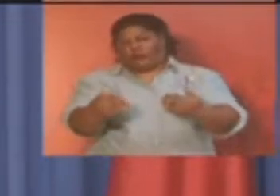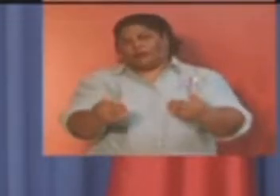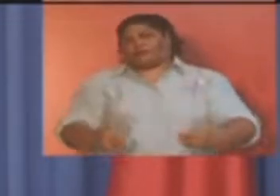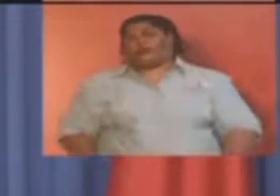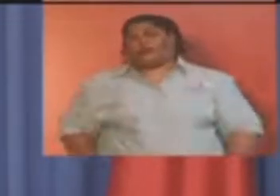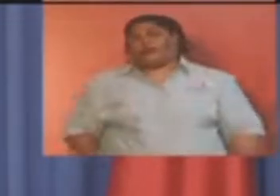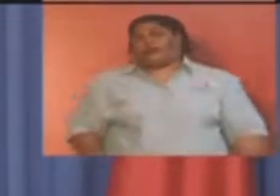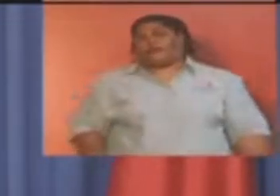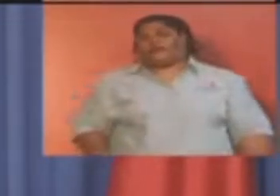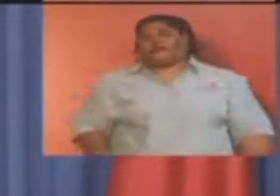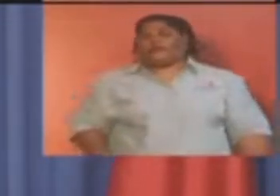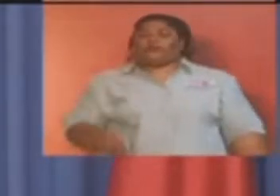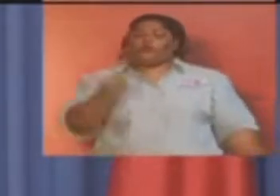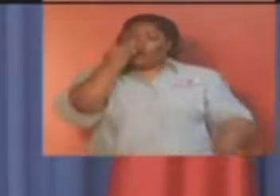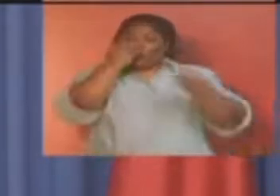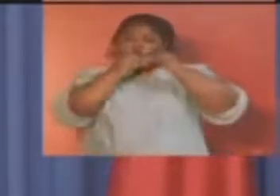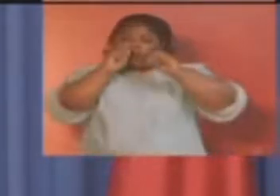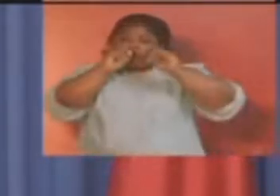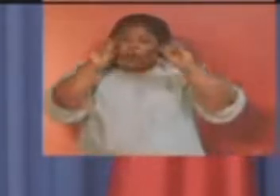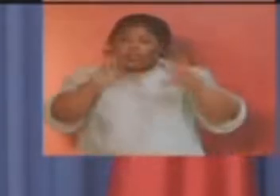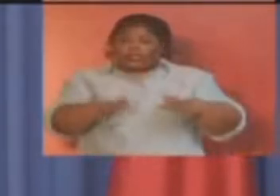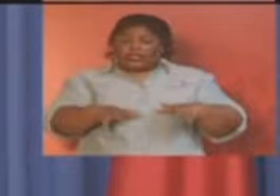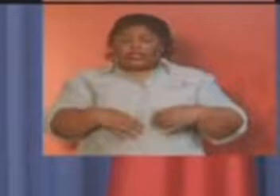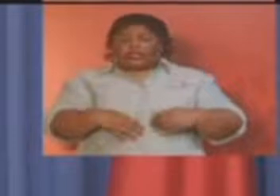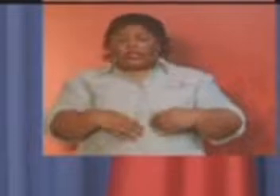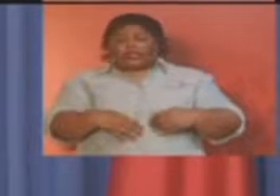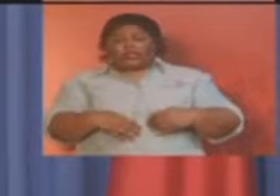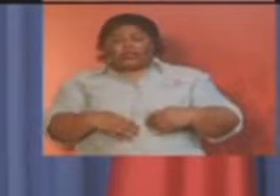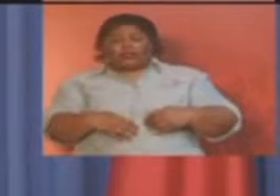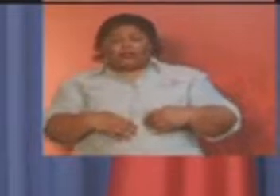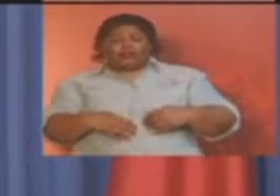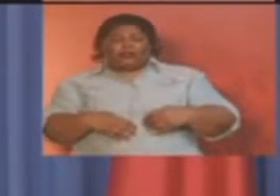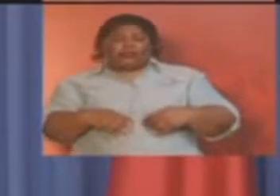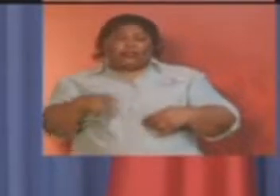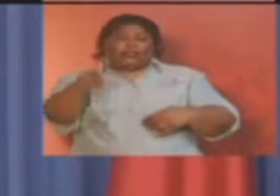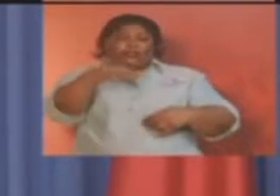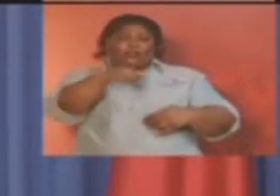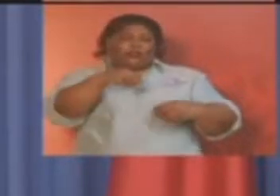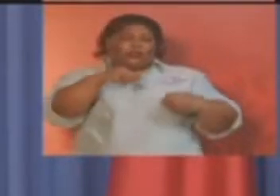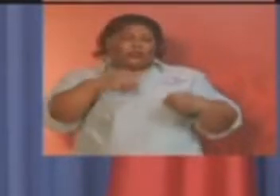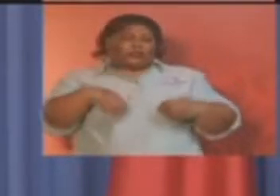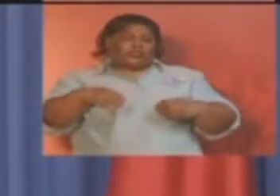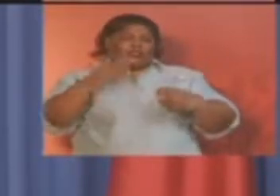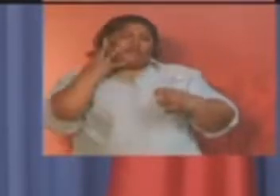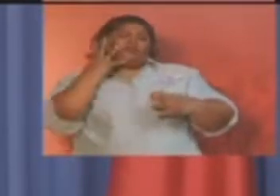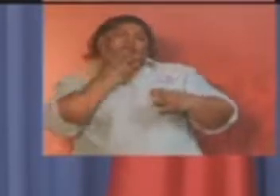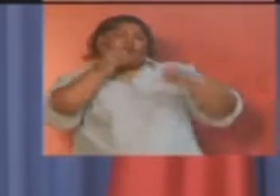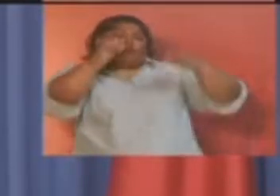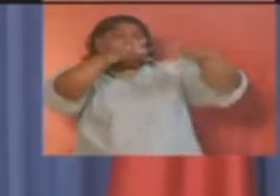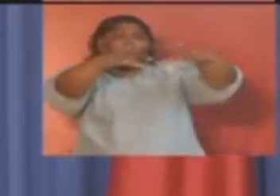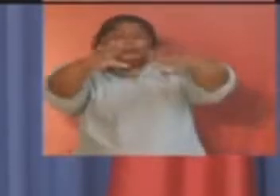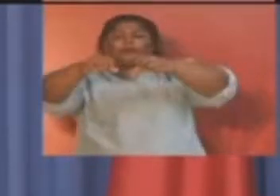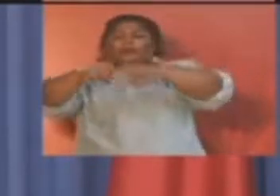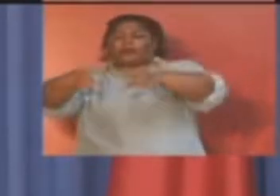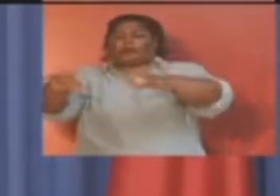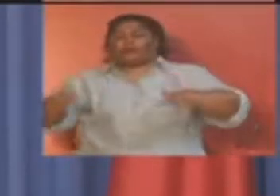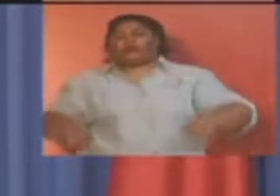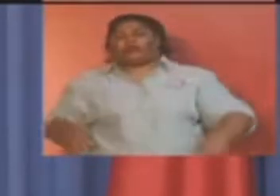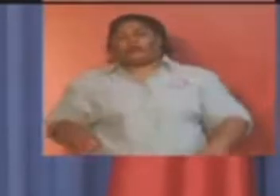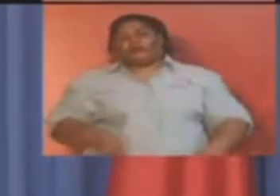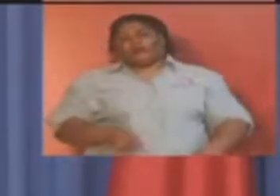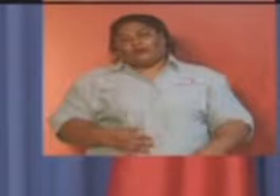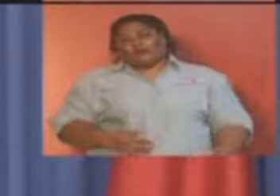the food testing labs, pesticides, and these types of things. We then get down to workers engaged in the